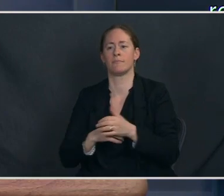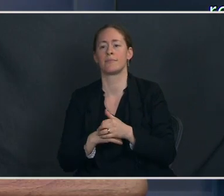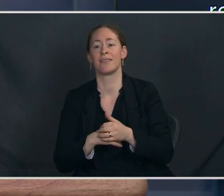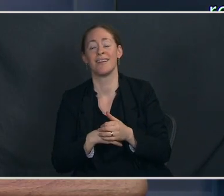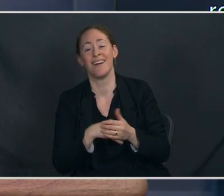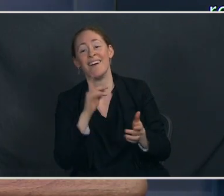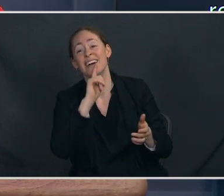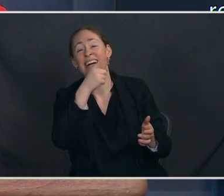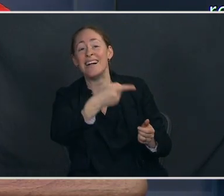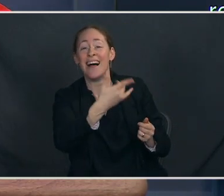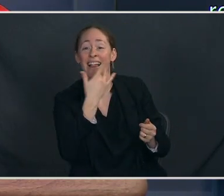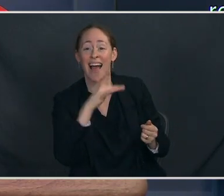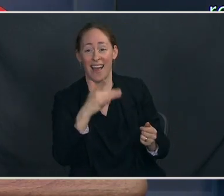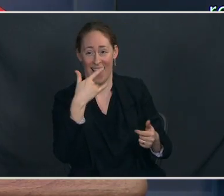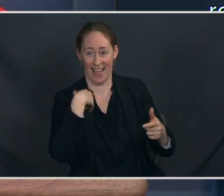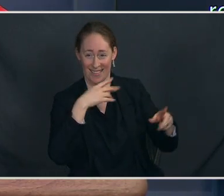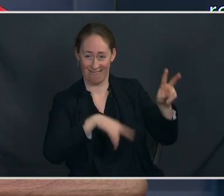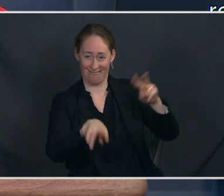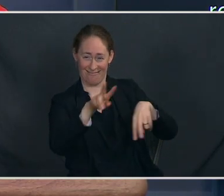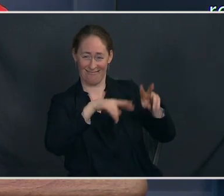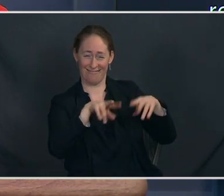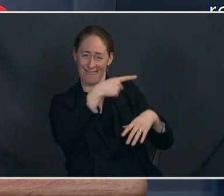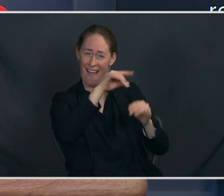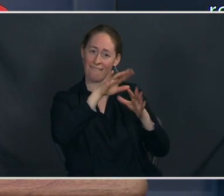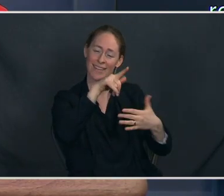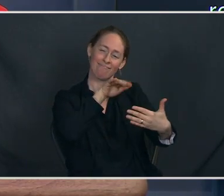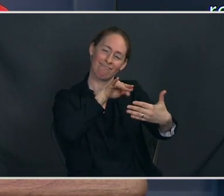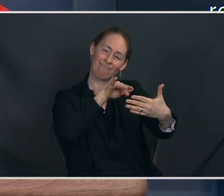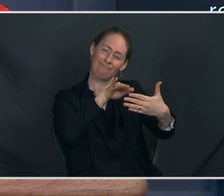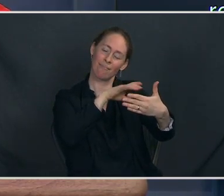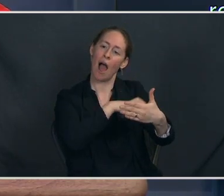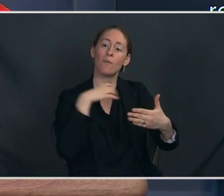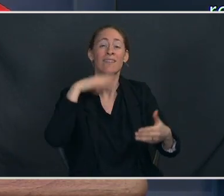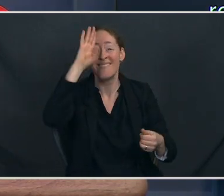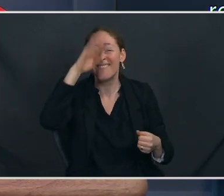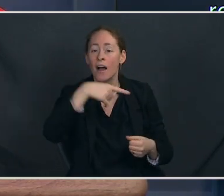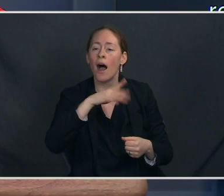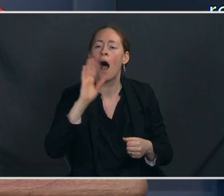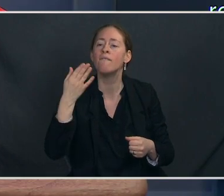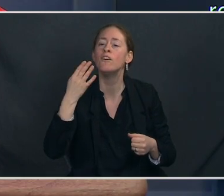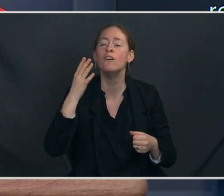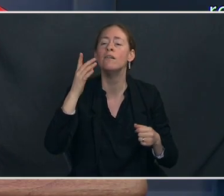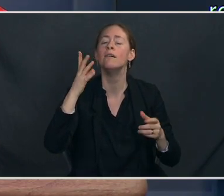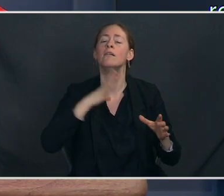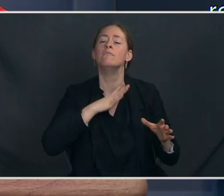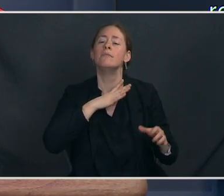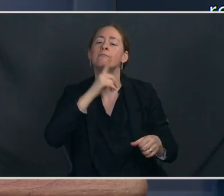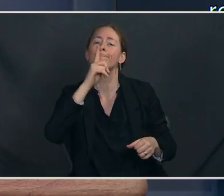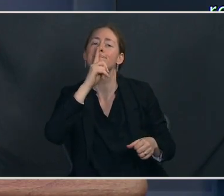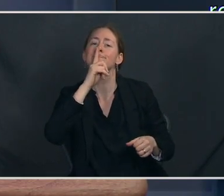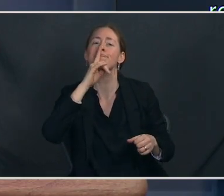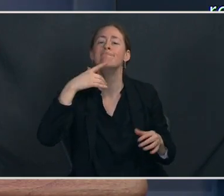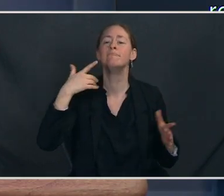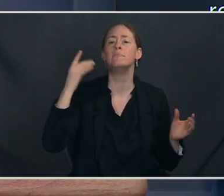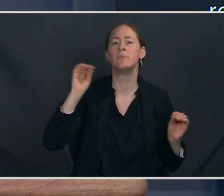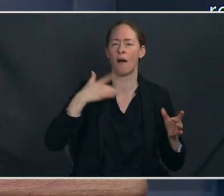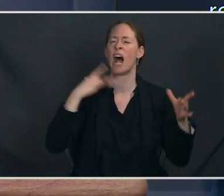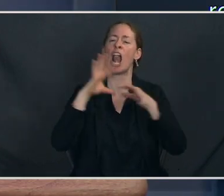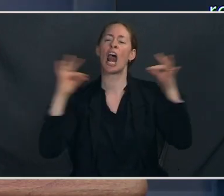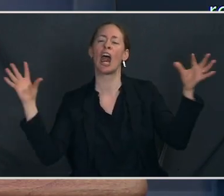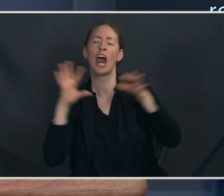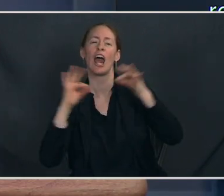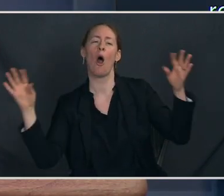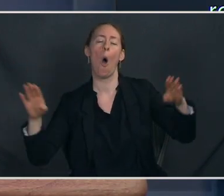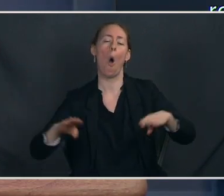Congress for quite some time. You know none of them are quiet about what they like and don't like, and they often say it publicly. So the president